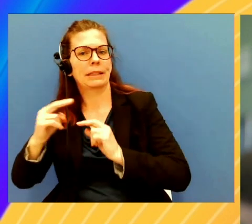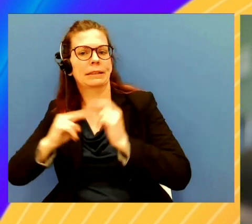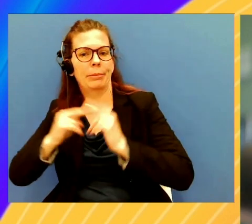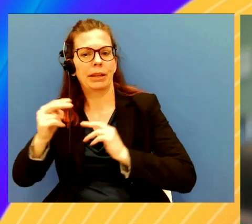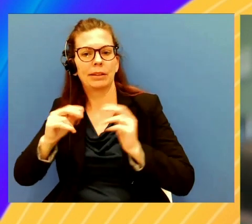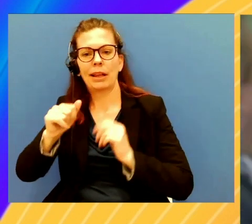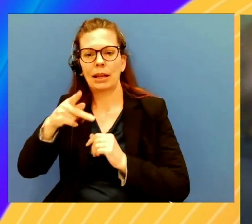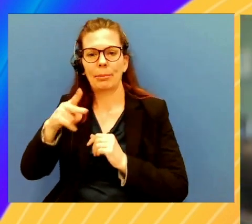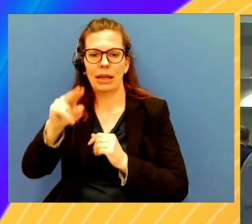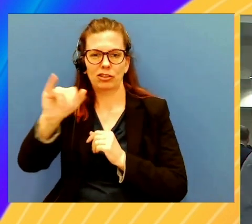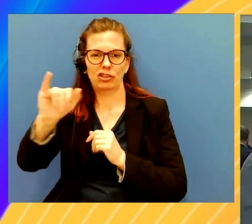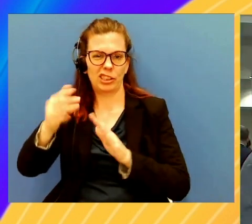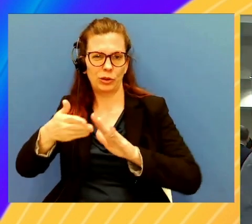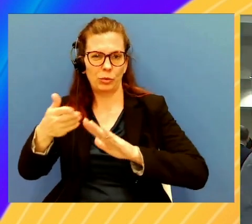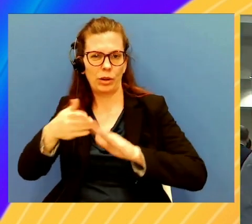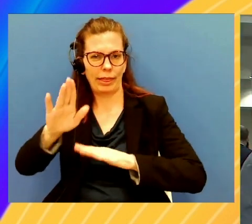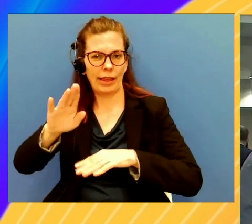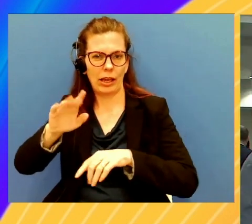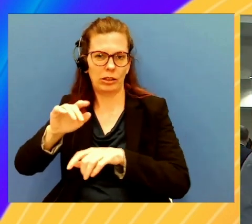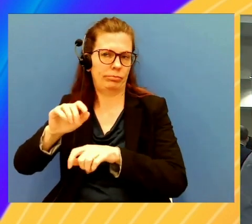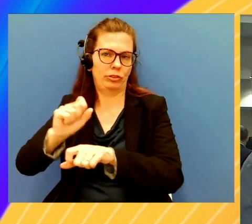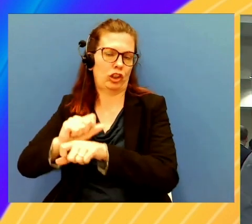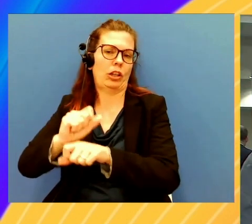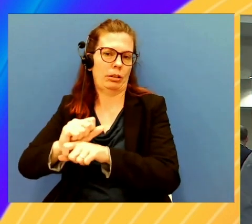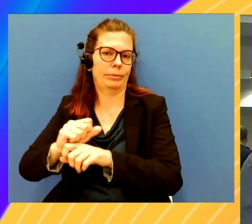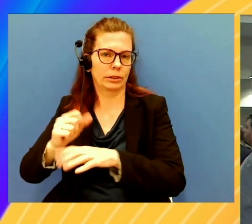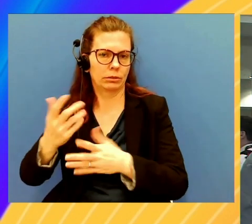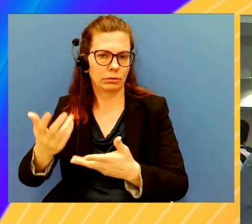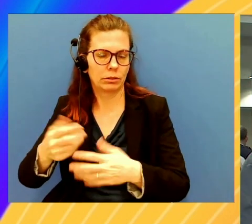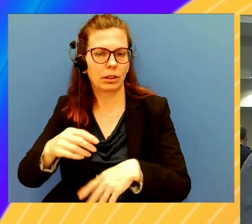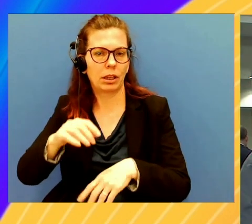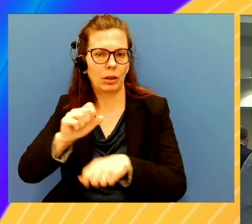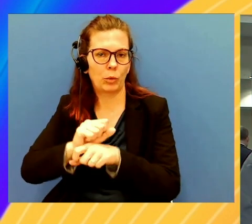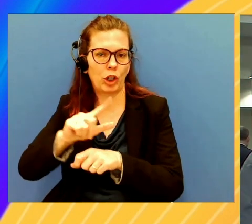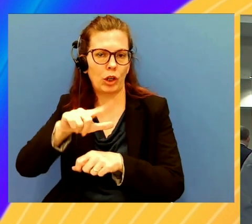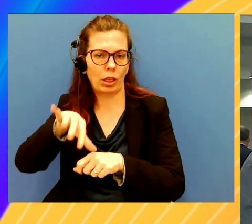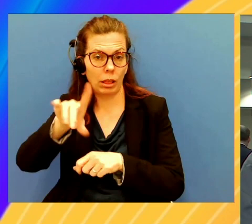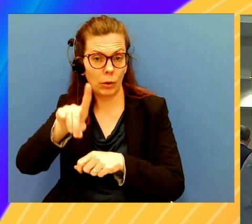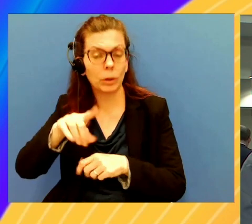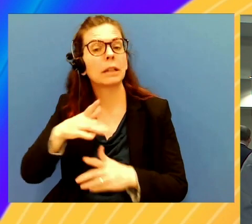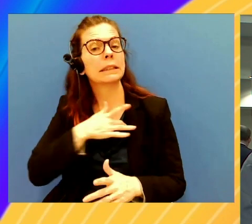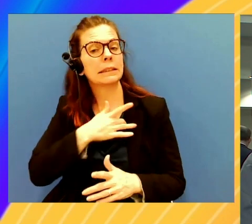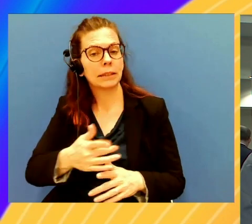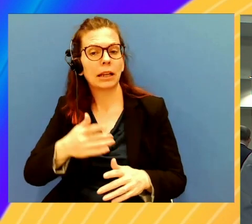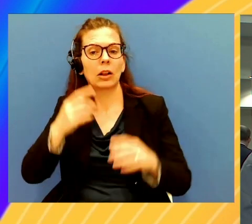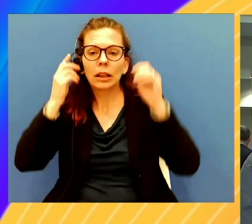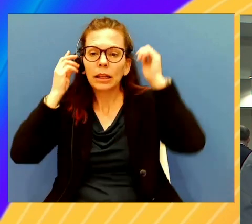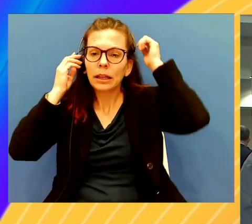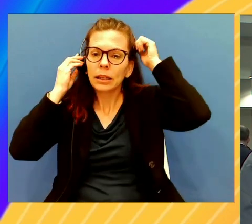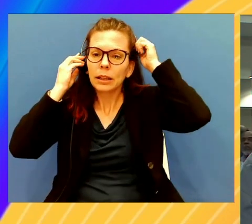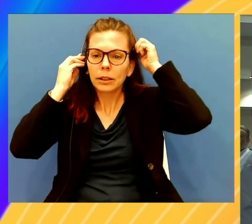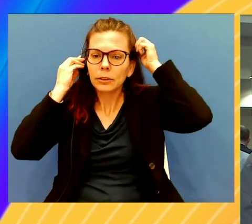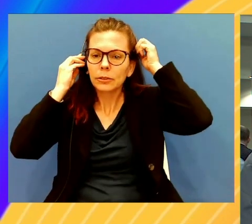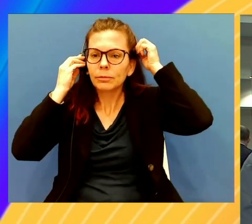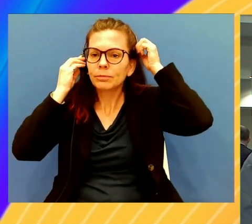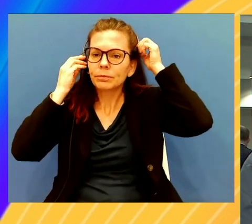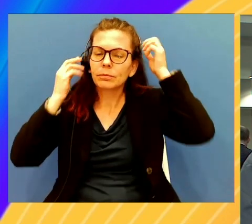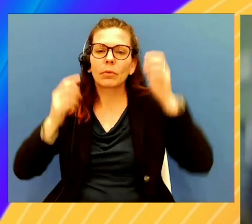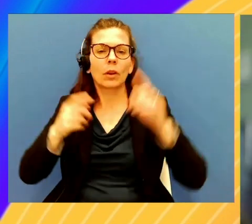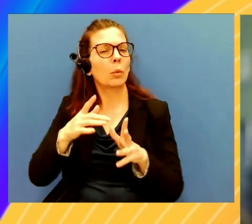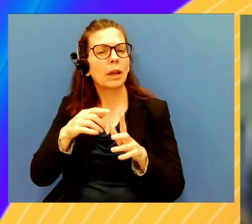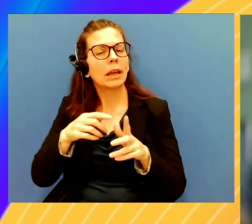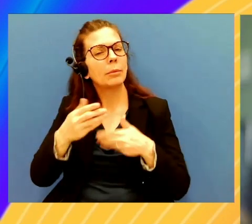Pig to run their jobs, big data workloads, generally to process vast amounts of